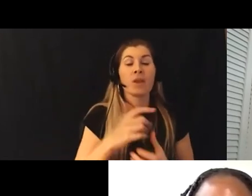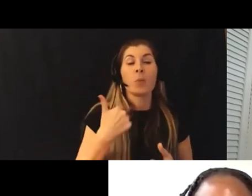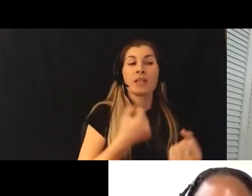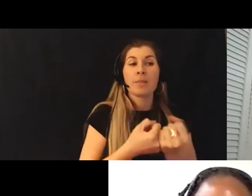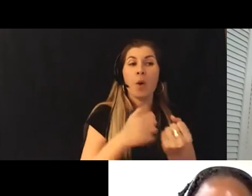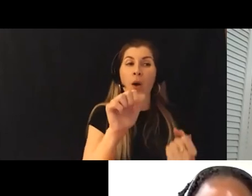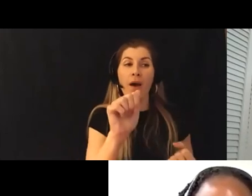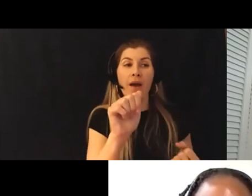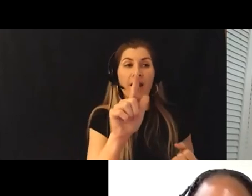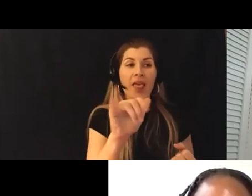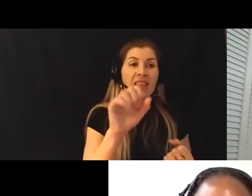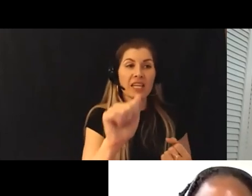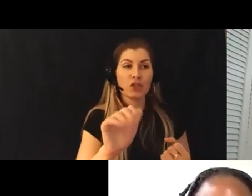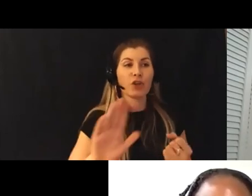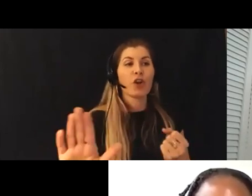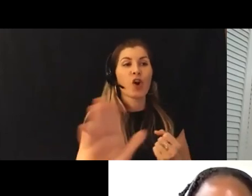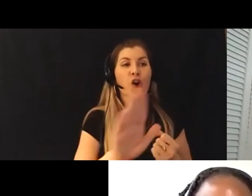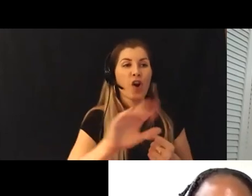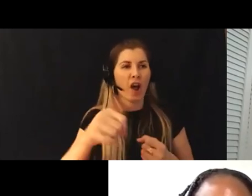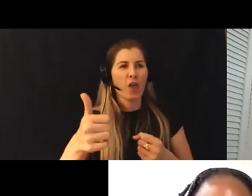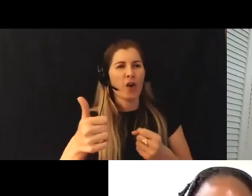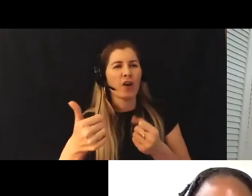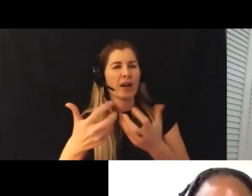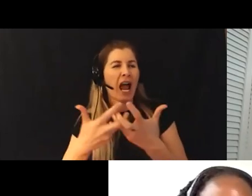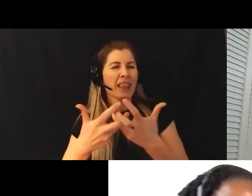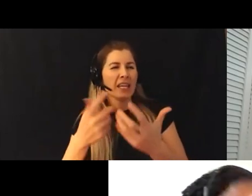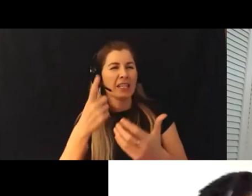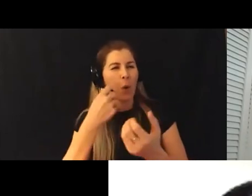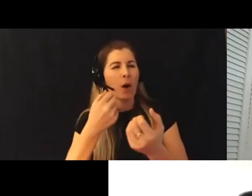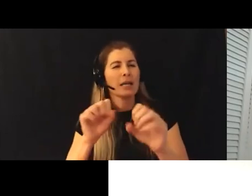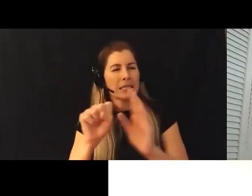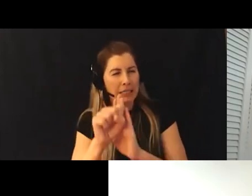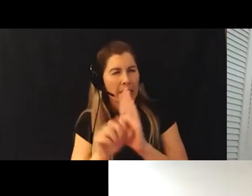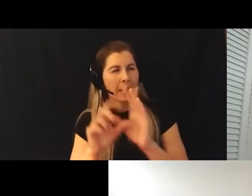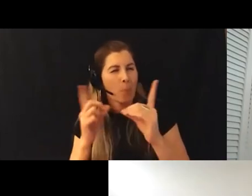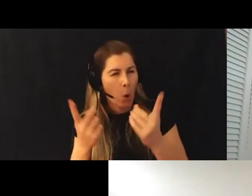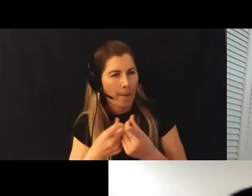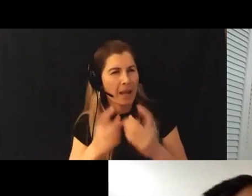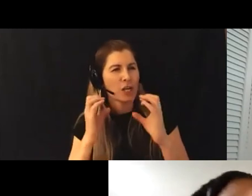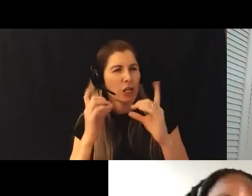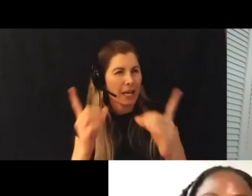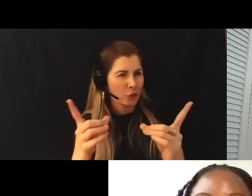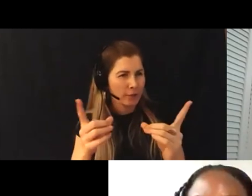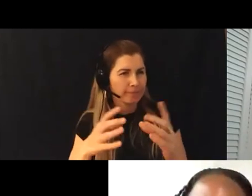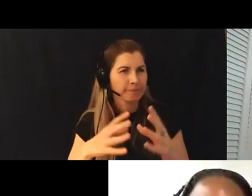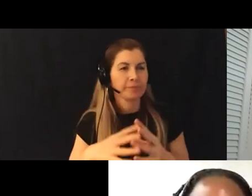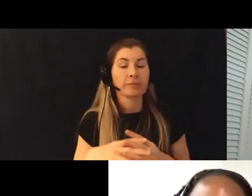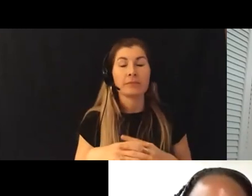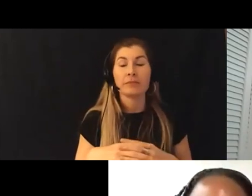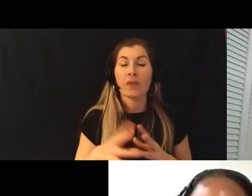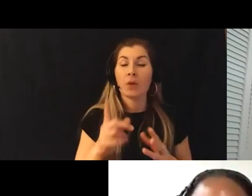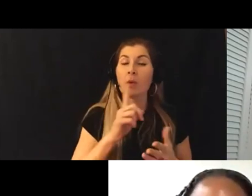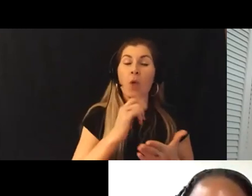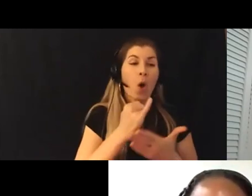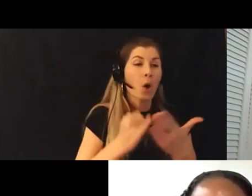and all of her colleagues in terms of State Department of Education. So CDE, all of the arts ed managers and